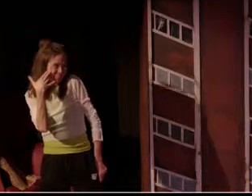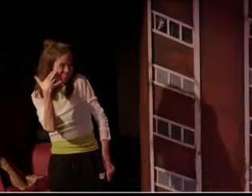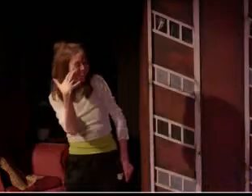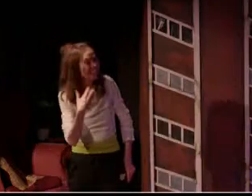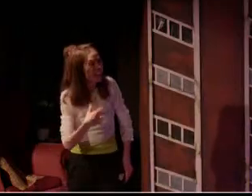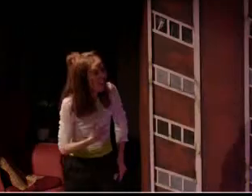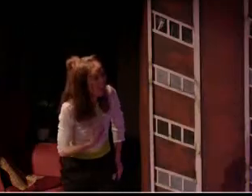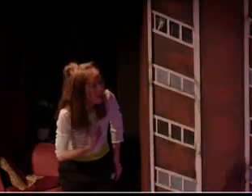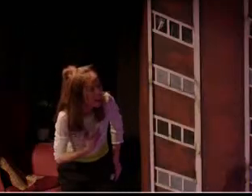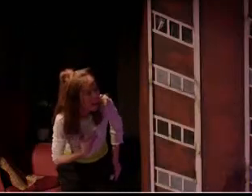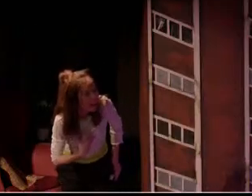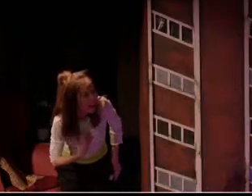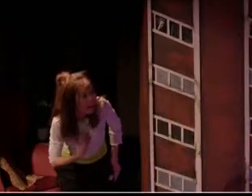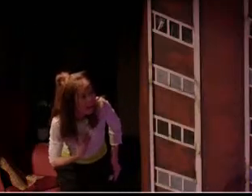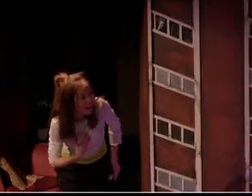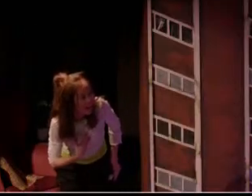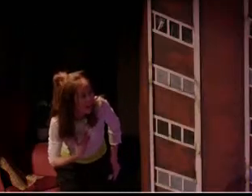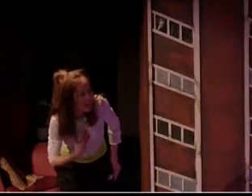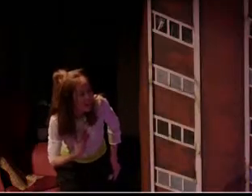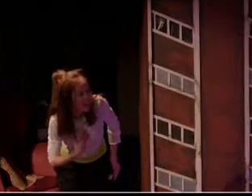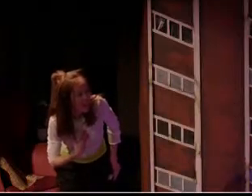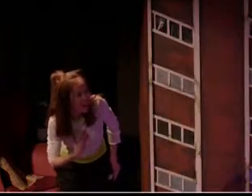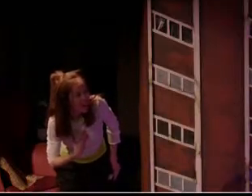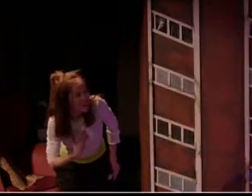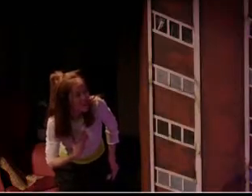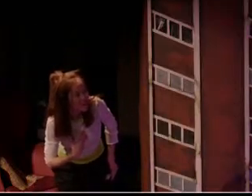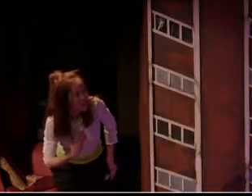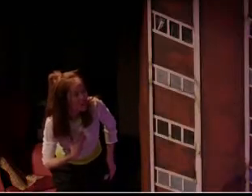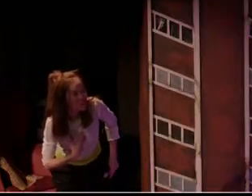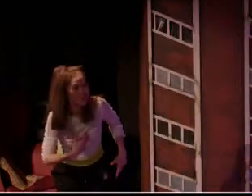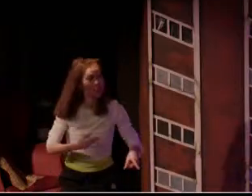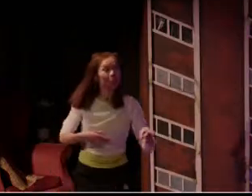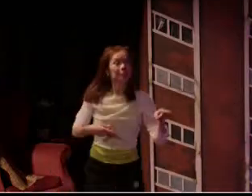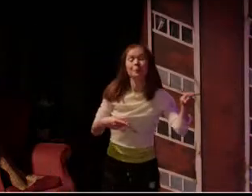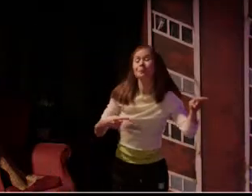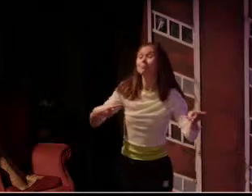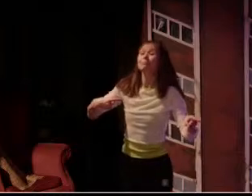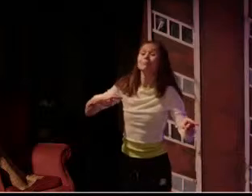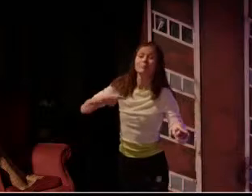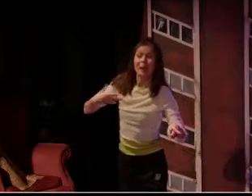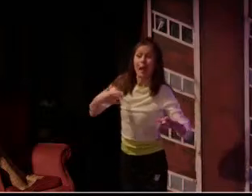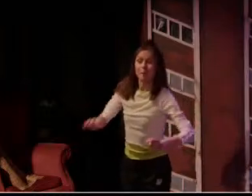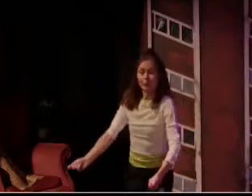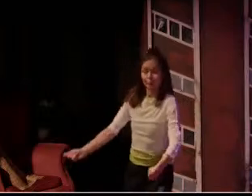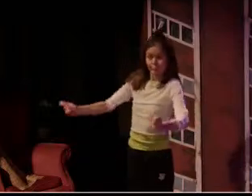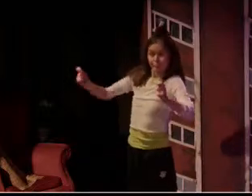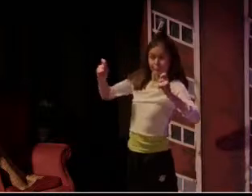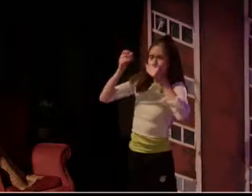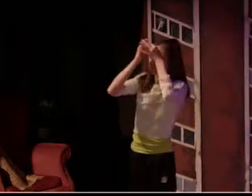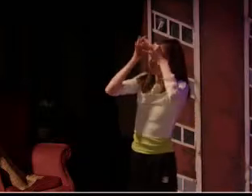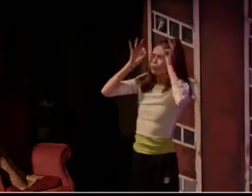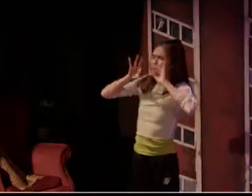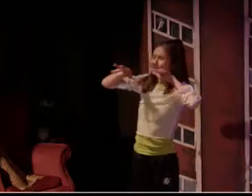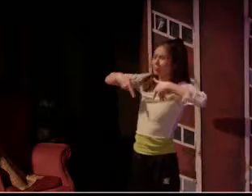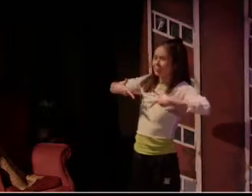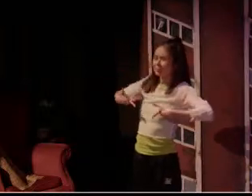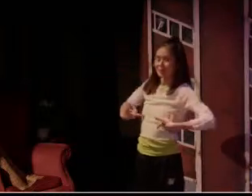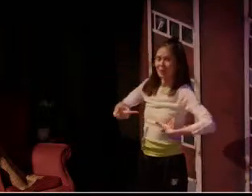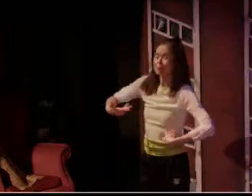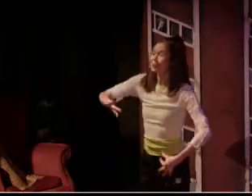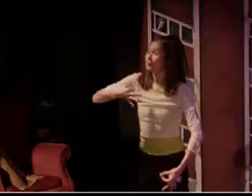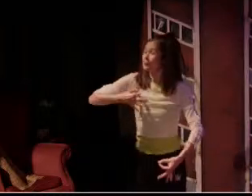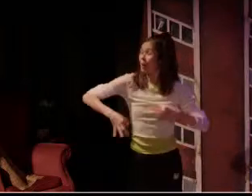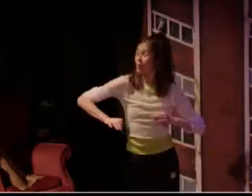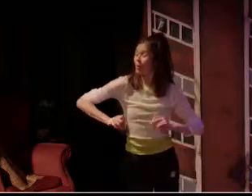Come, take your flowers. I think like all the plays I have seen at Sunday pastorals, and this dress of